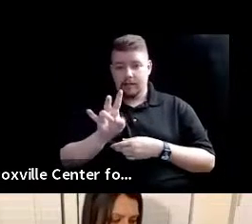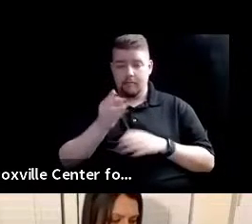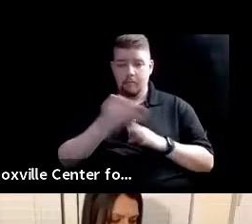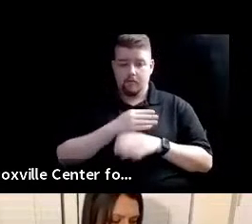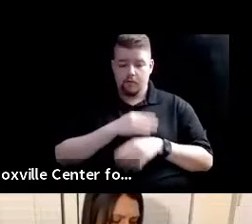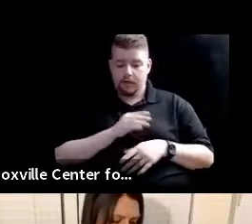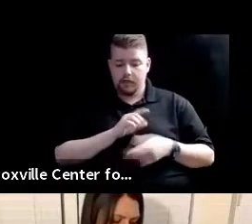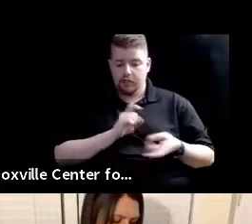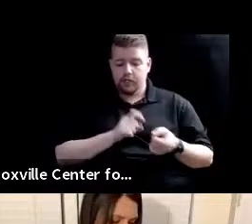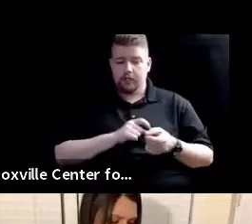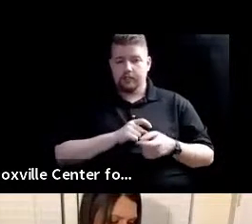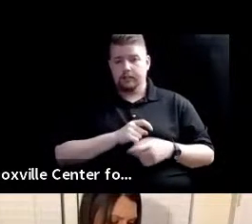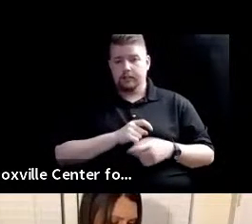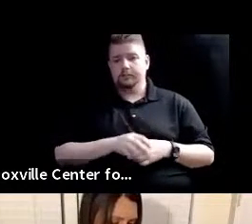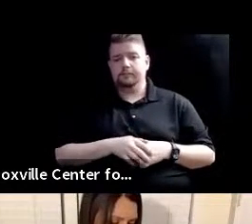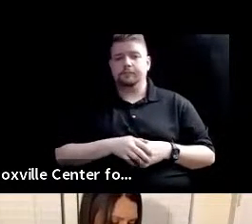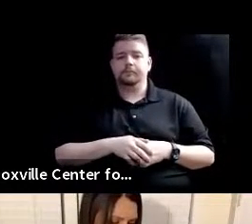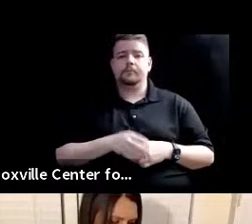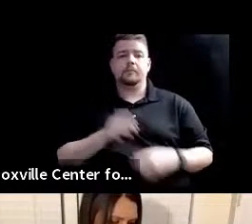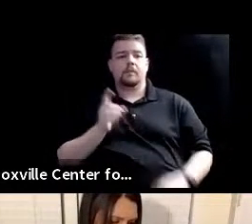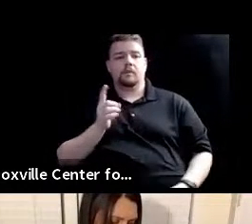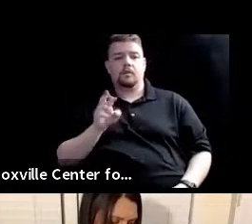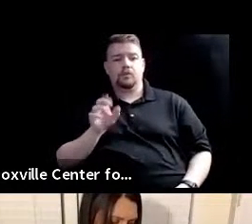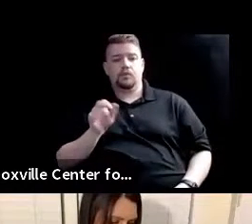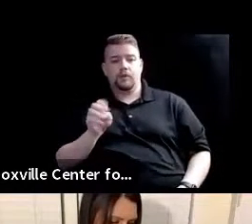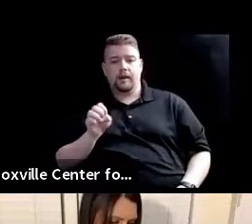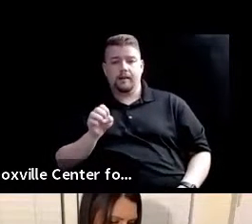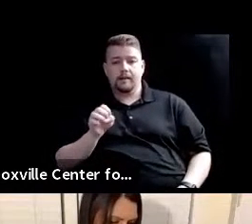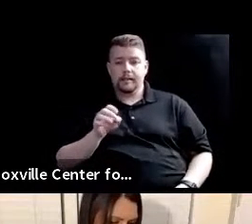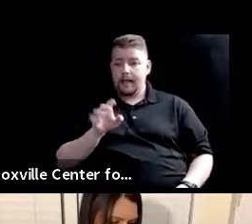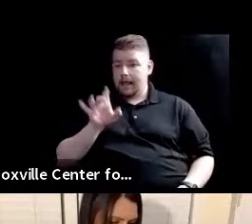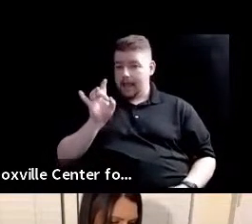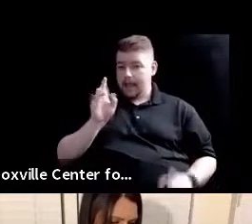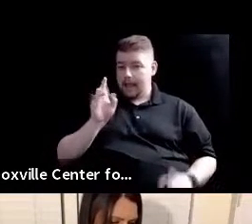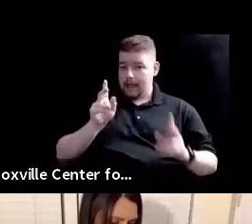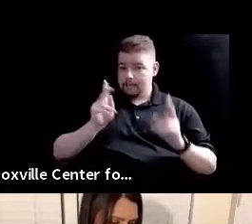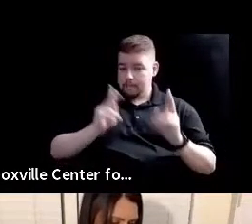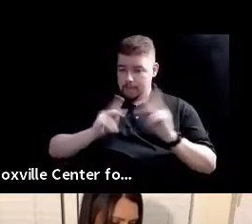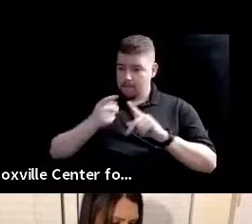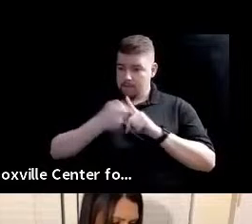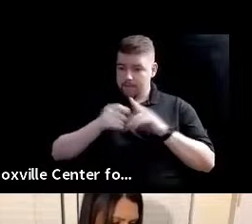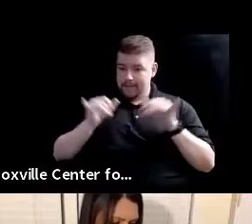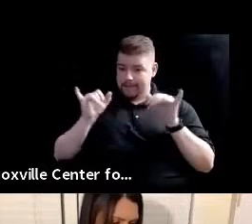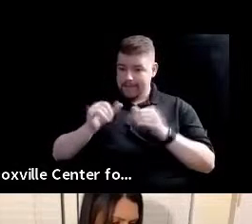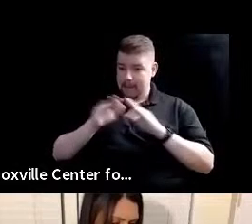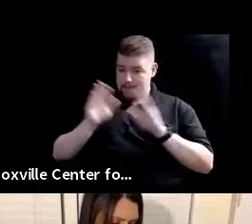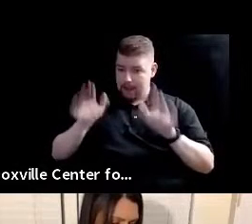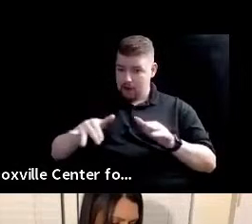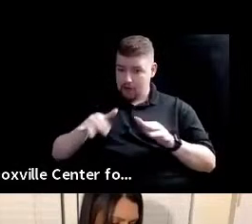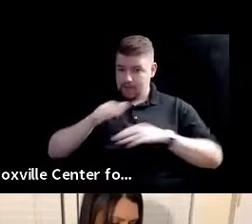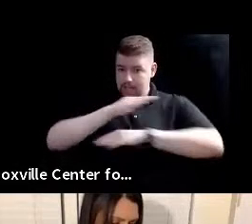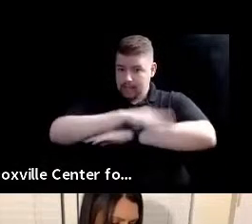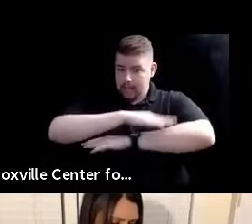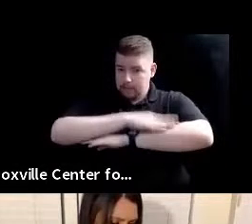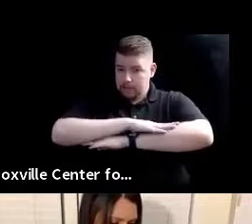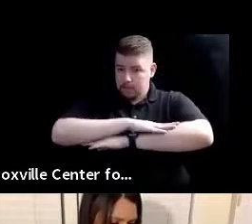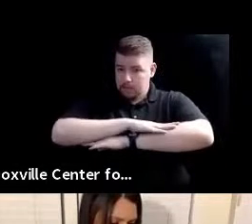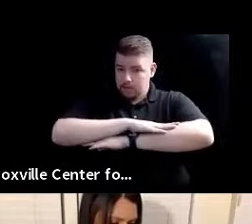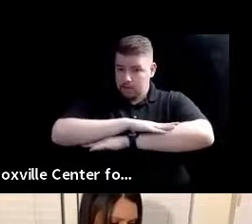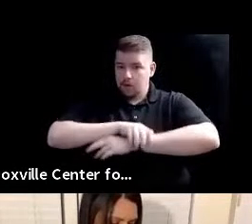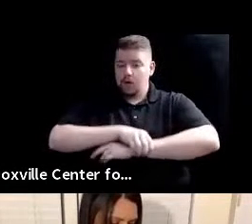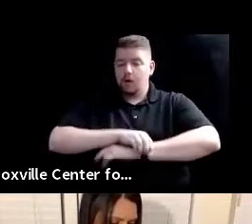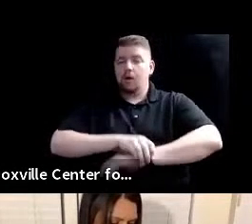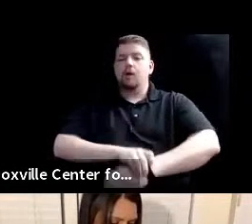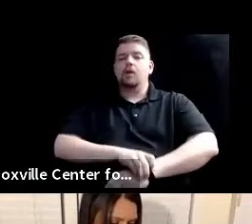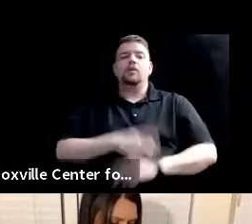changes? I would like to know, is it 8 people from the same household at a table? No,